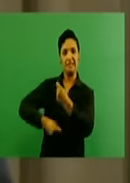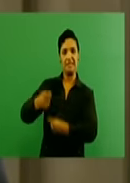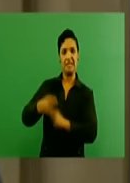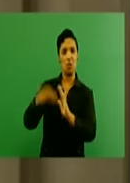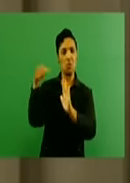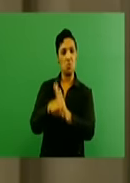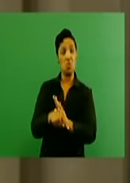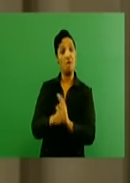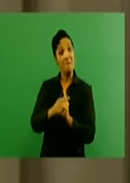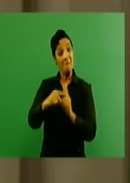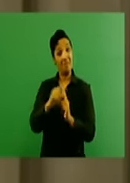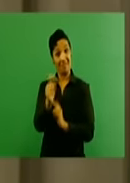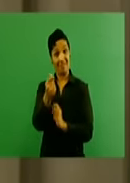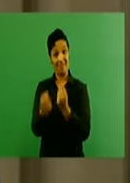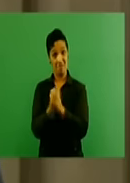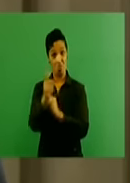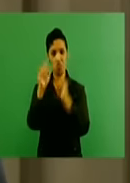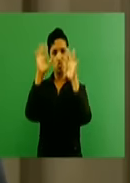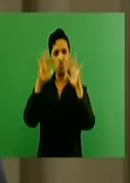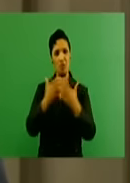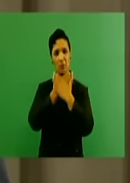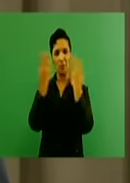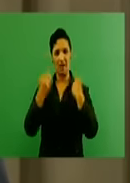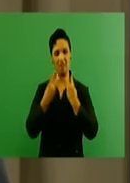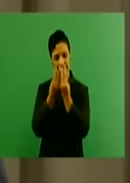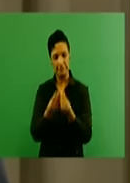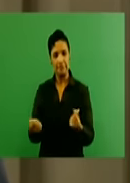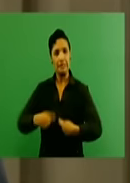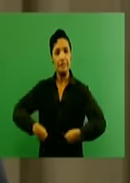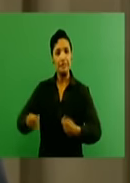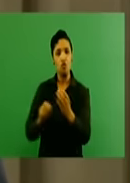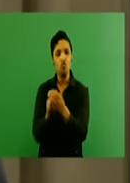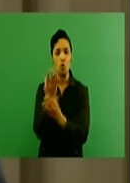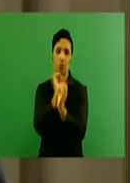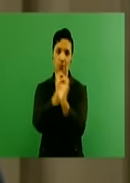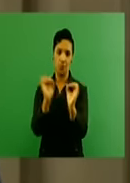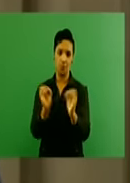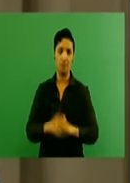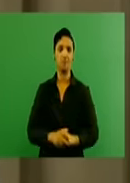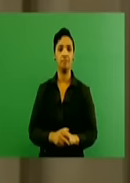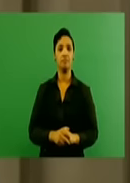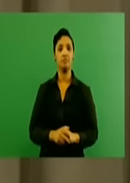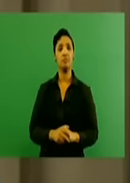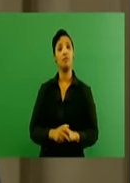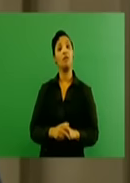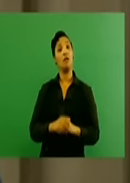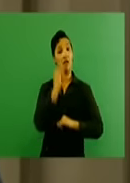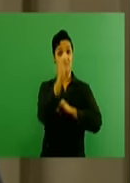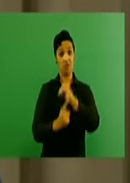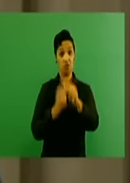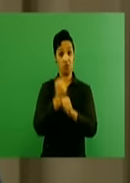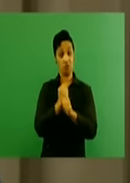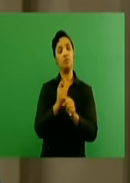severe drought in some parts. Inflation in the advanced economies remain low